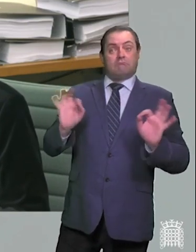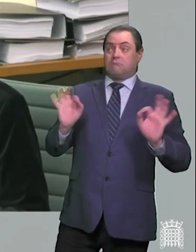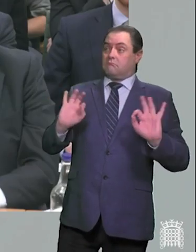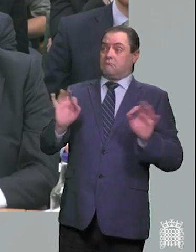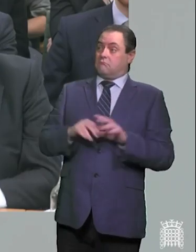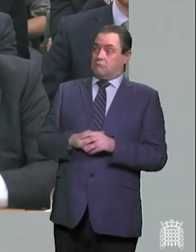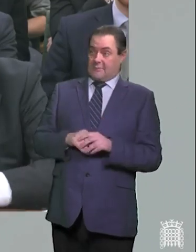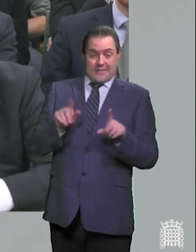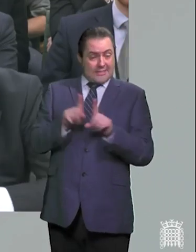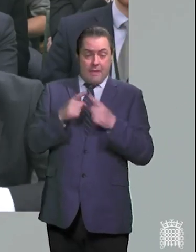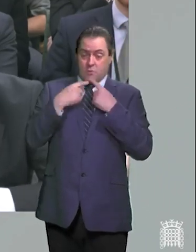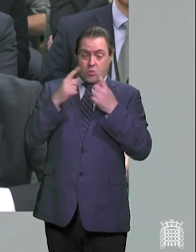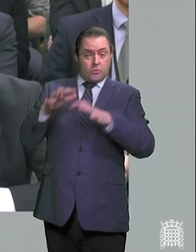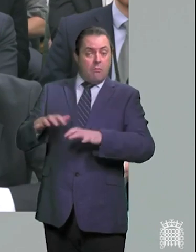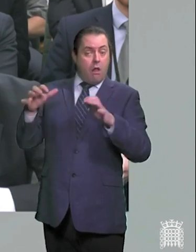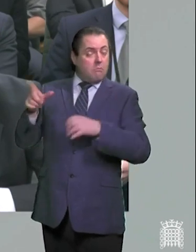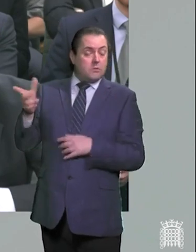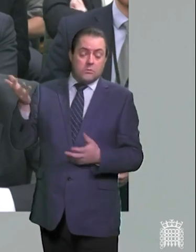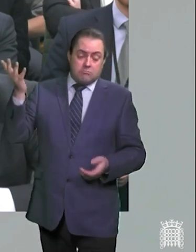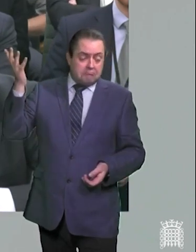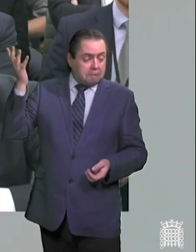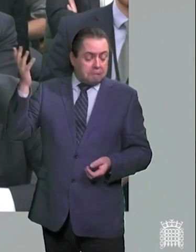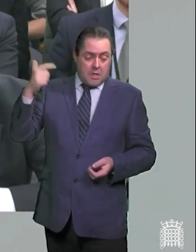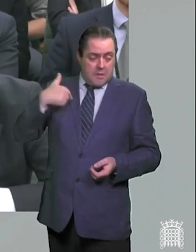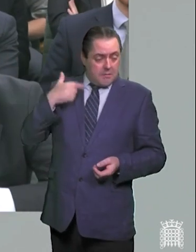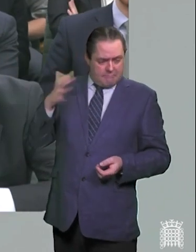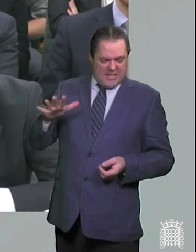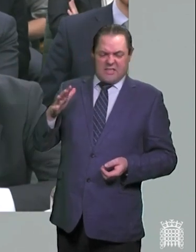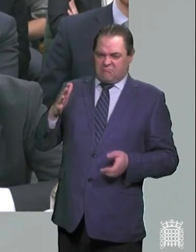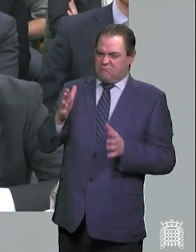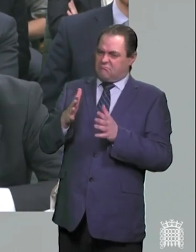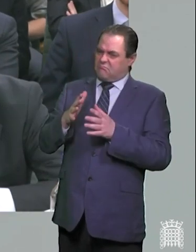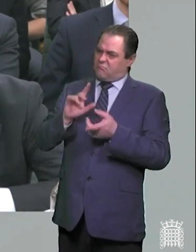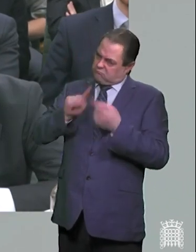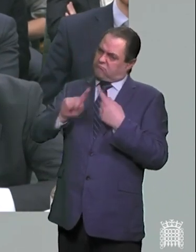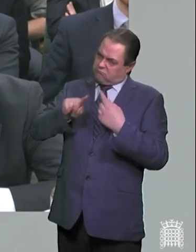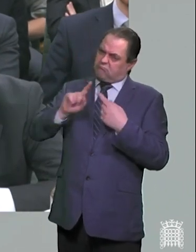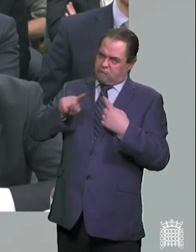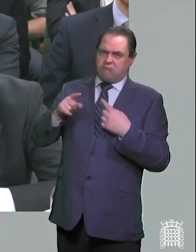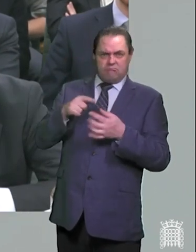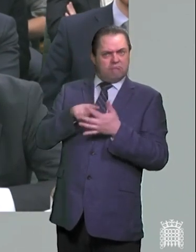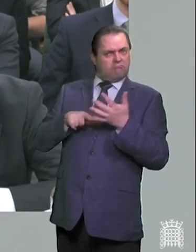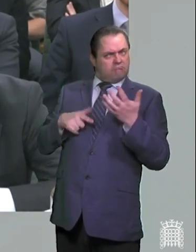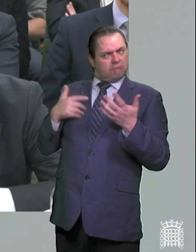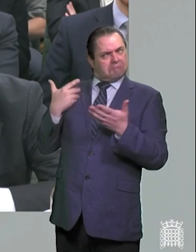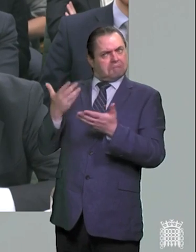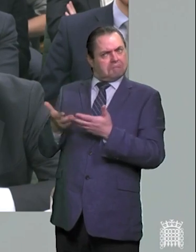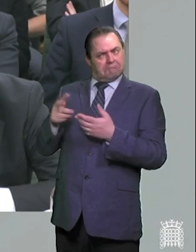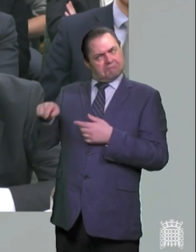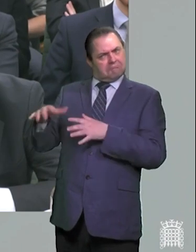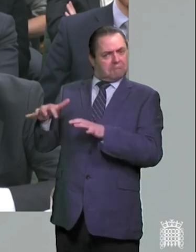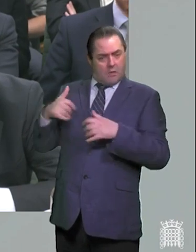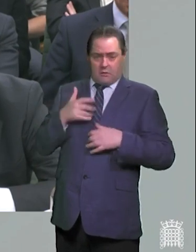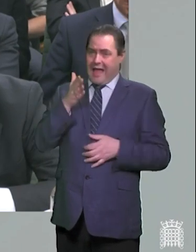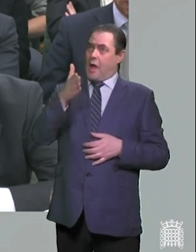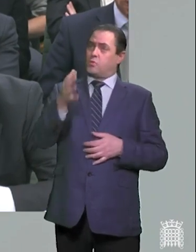As I told the House of Commons about, and I gave quite a long series of remarks about this event. When I walked out into the